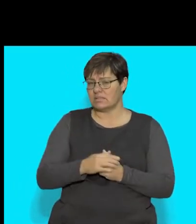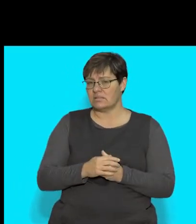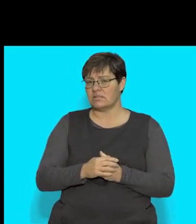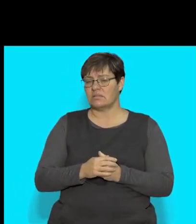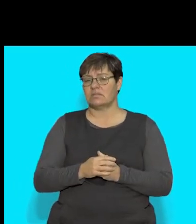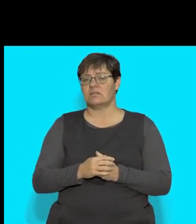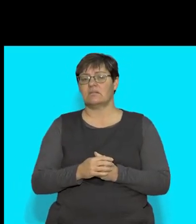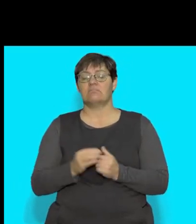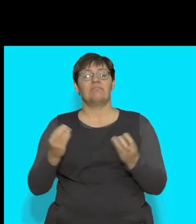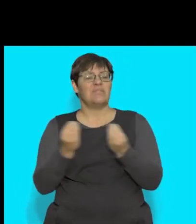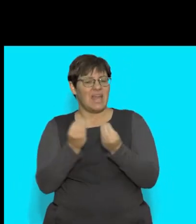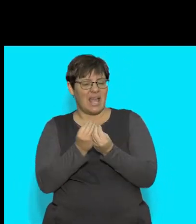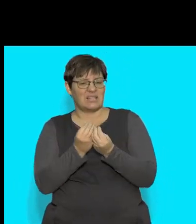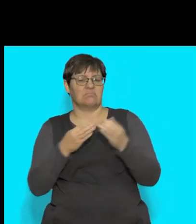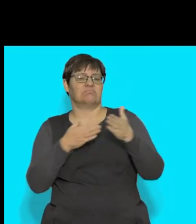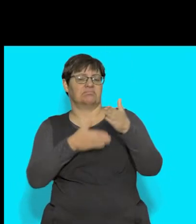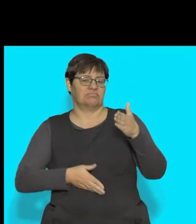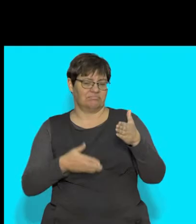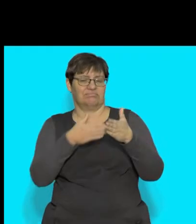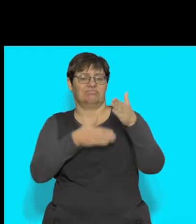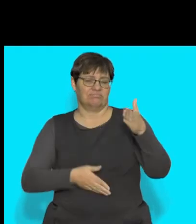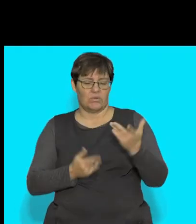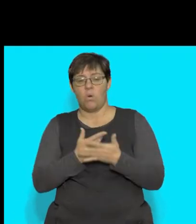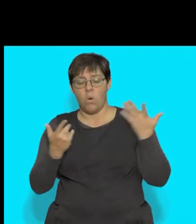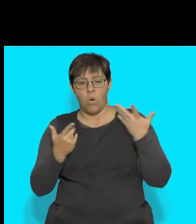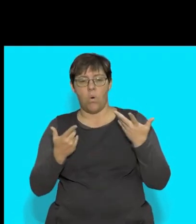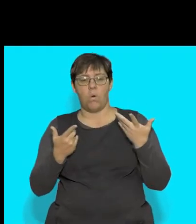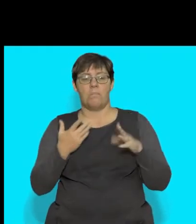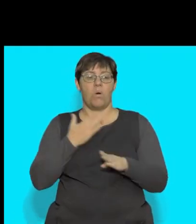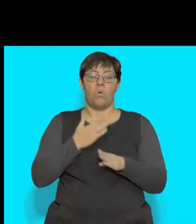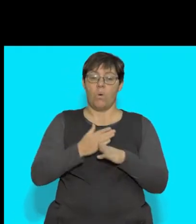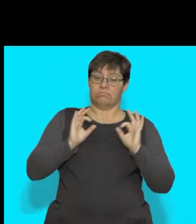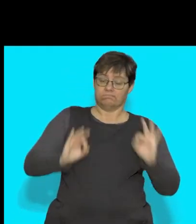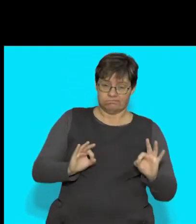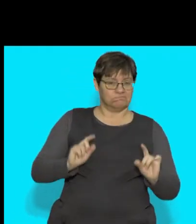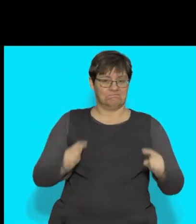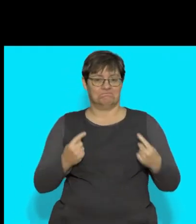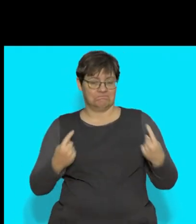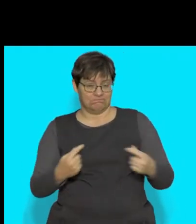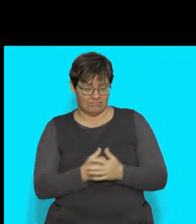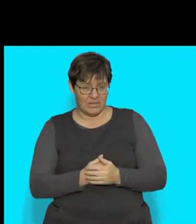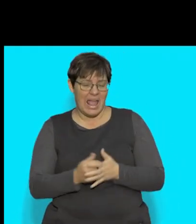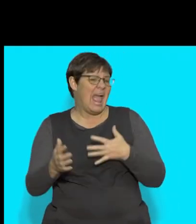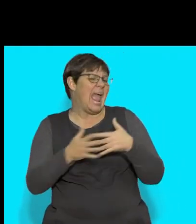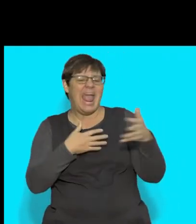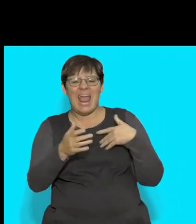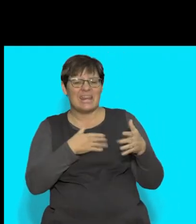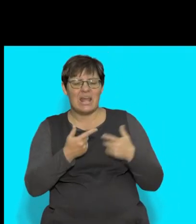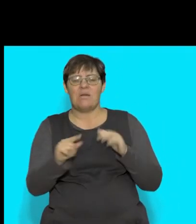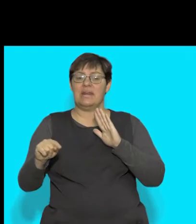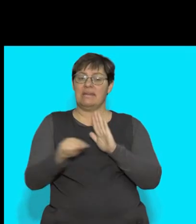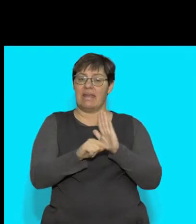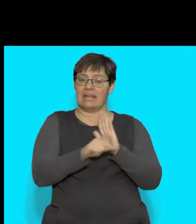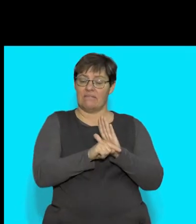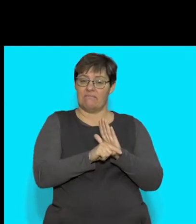function properly. And what do I want to get rid of? Things that are going to hinder, all right, or stop